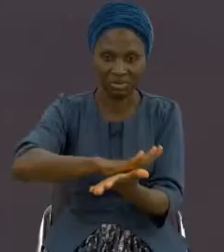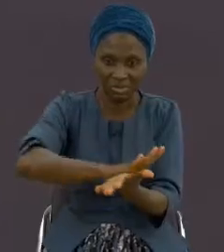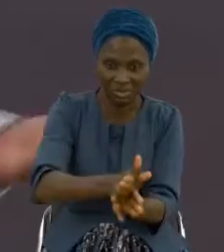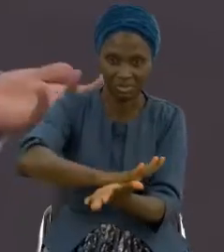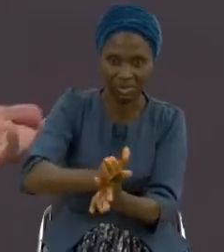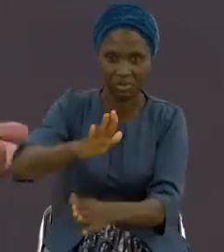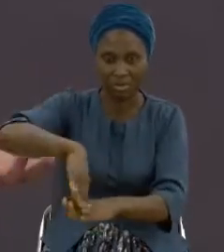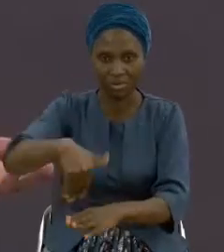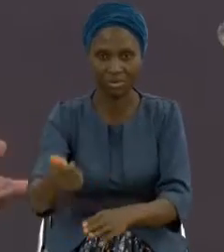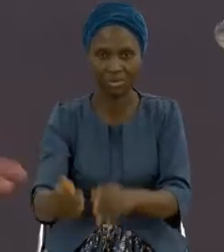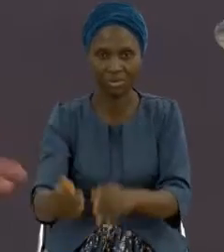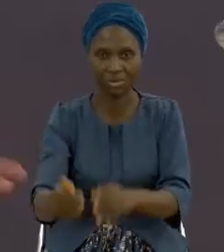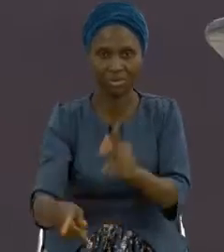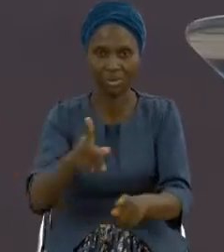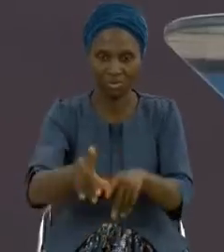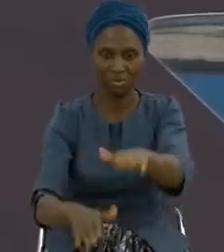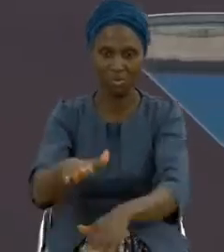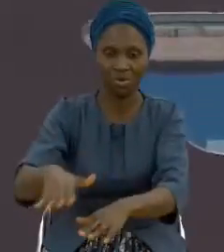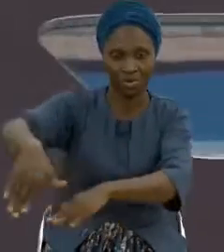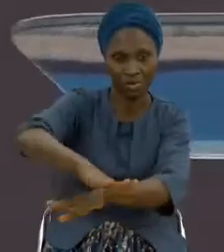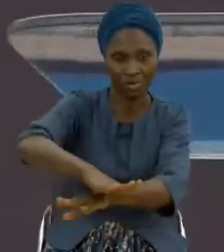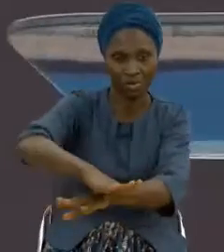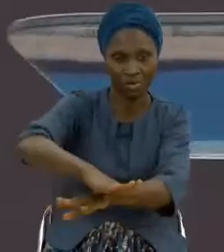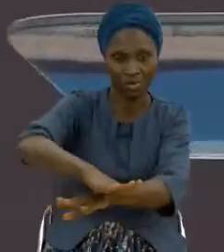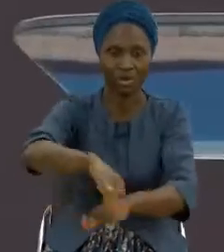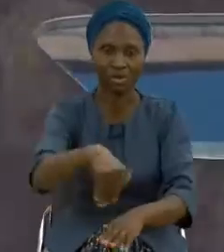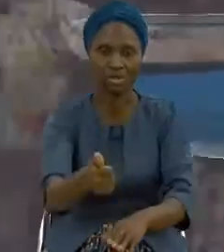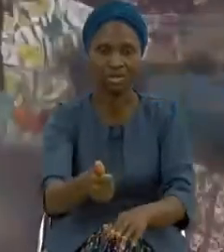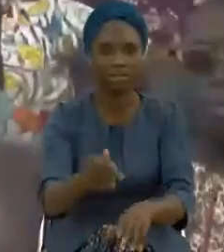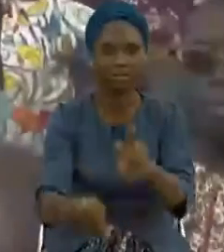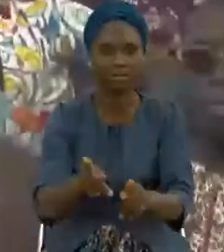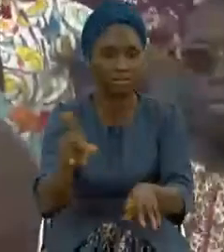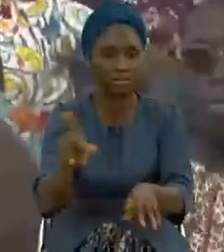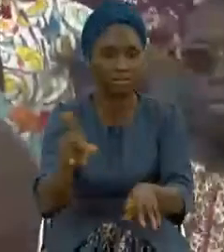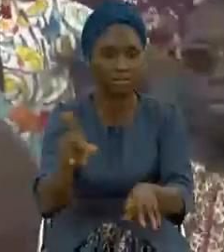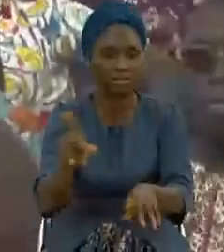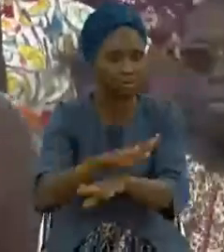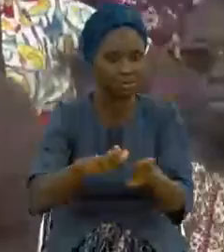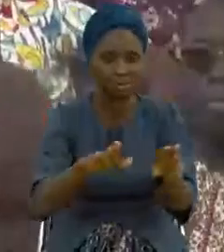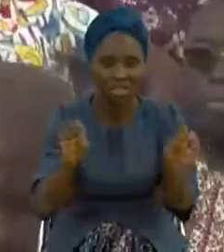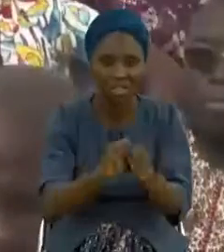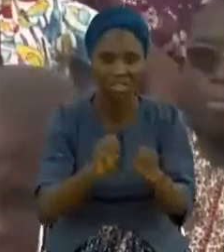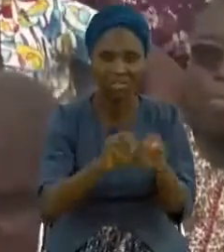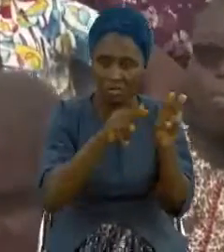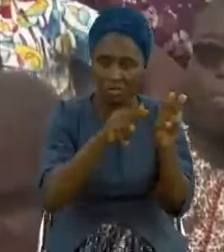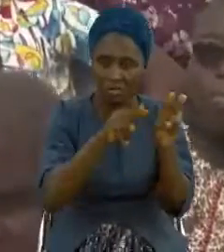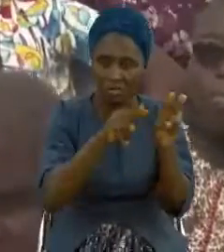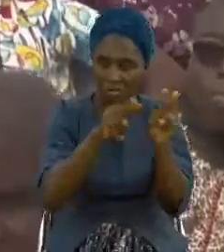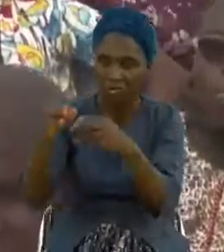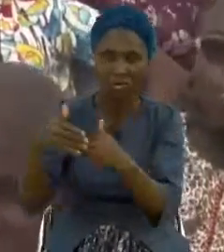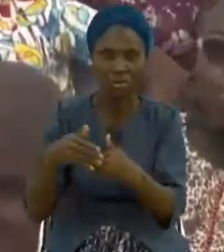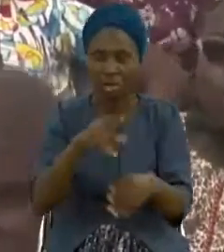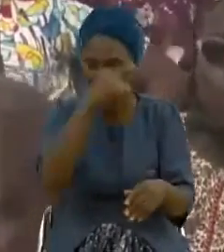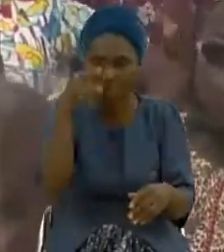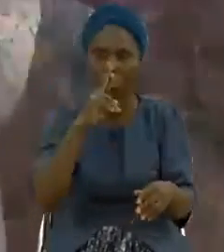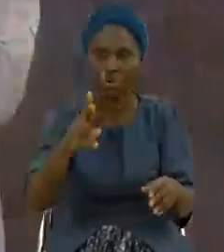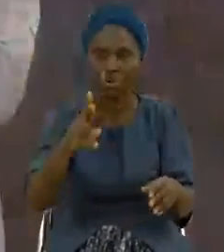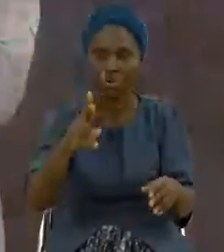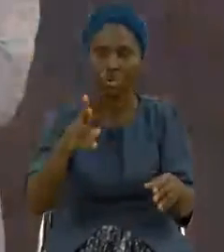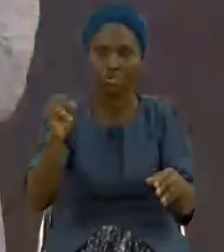others, you don't even look back because you are so consumed with self. The Lord is telling